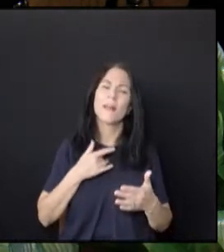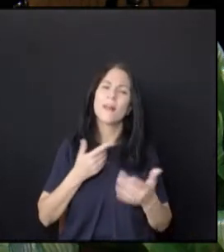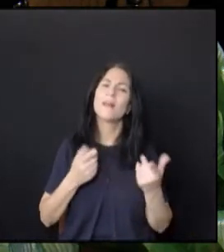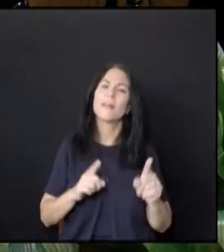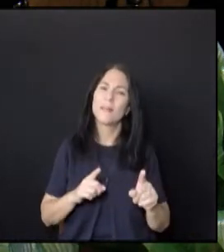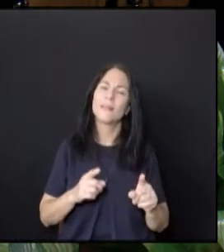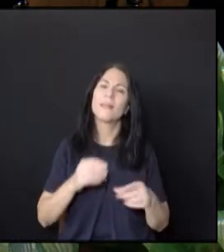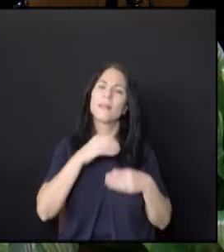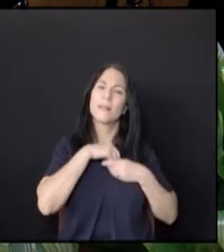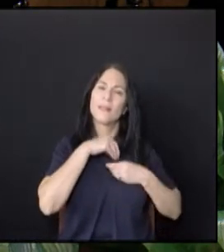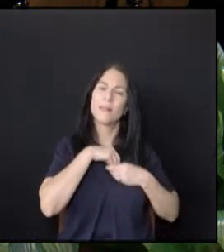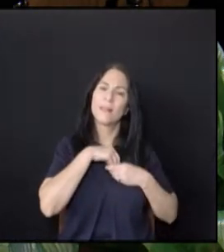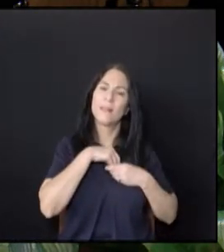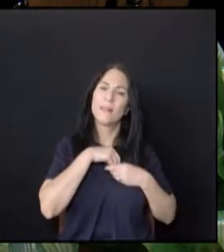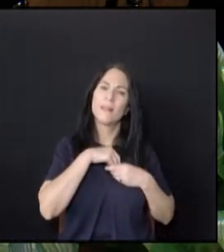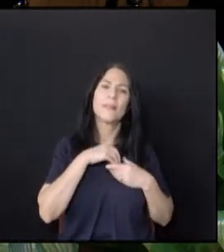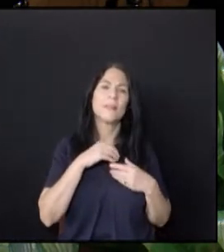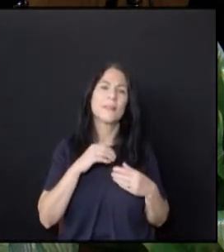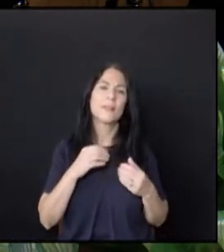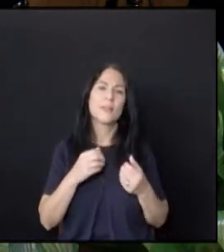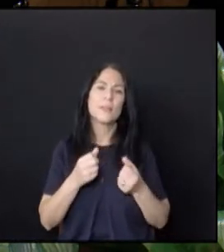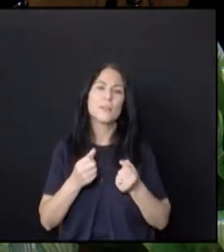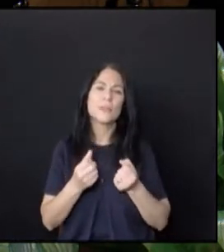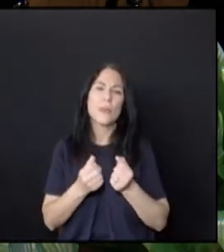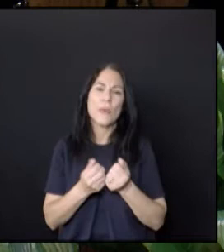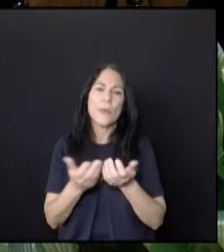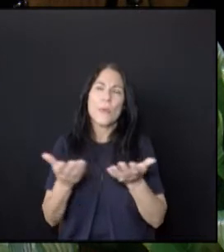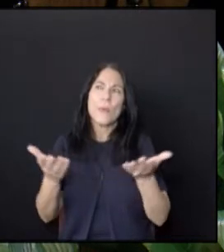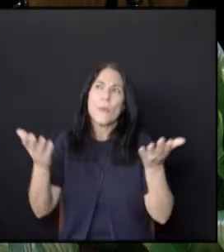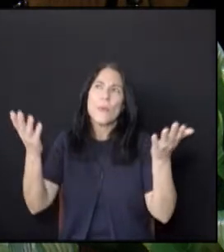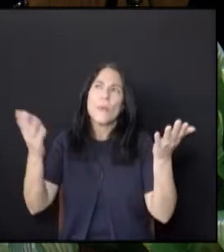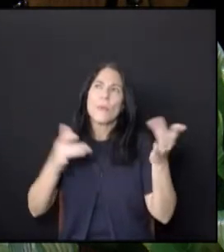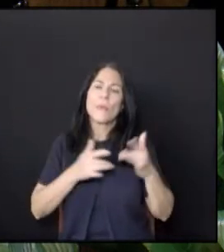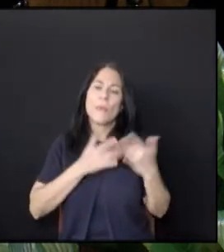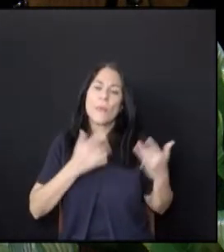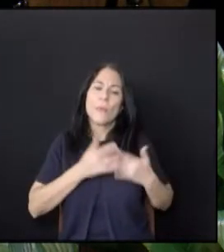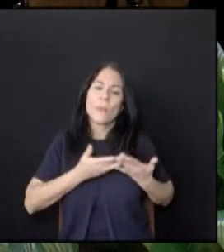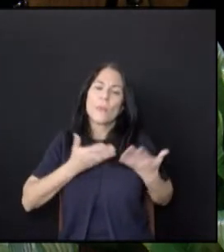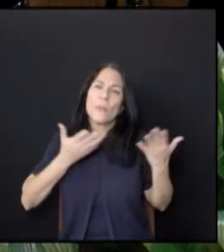believe. And so with open hands, with open hearts,